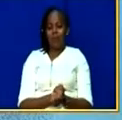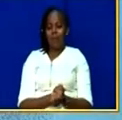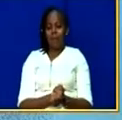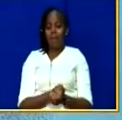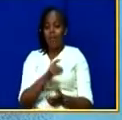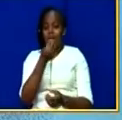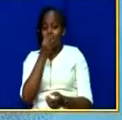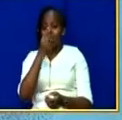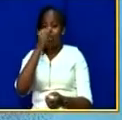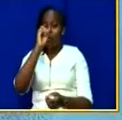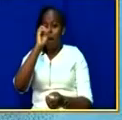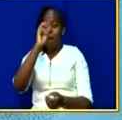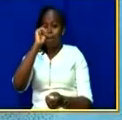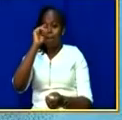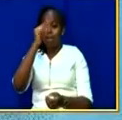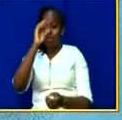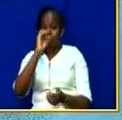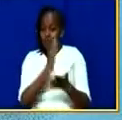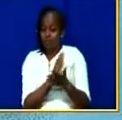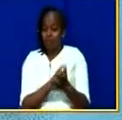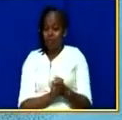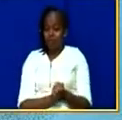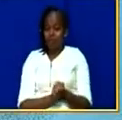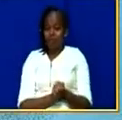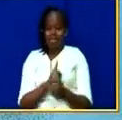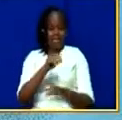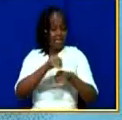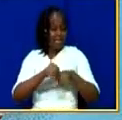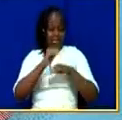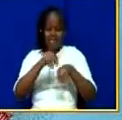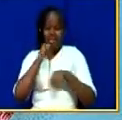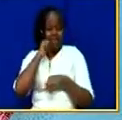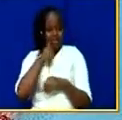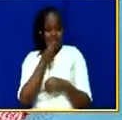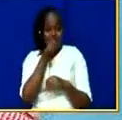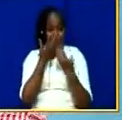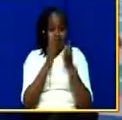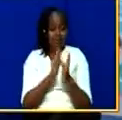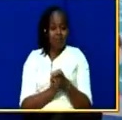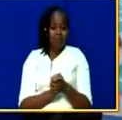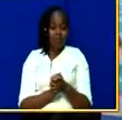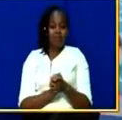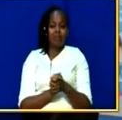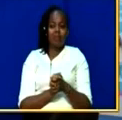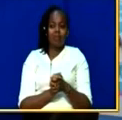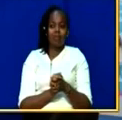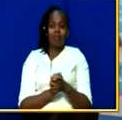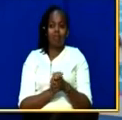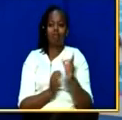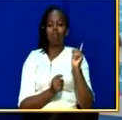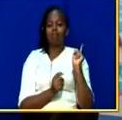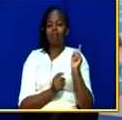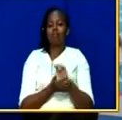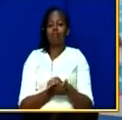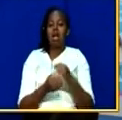eaten a tomato, right? This agriculture is beautiful. You've eaten some tomatoes, right? Yes, I have. Yeah, I